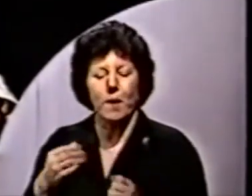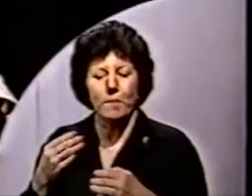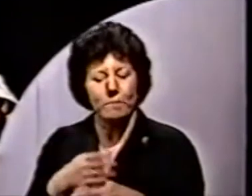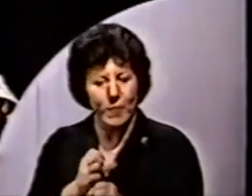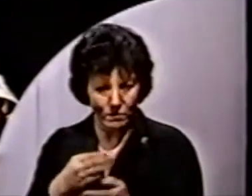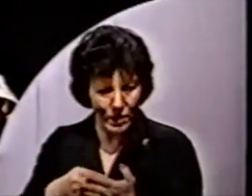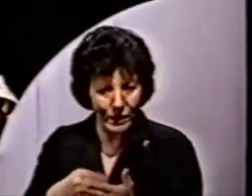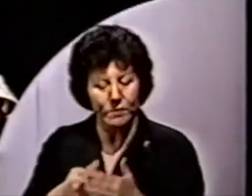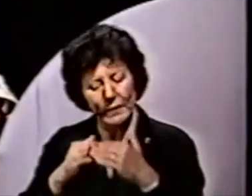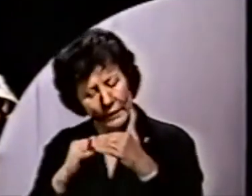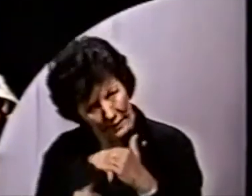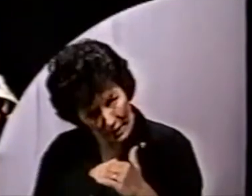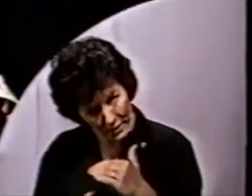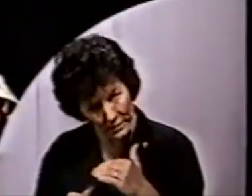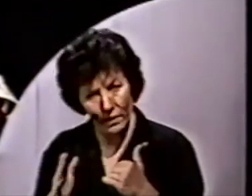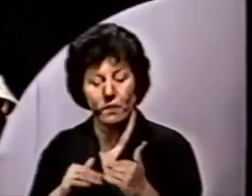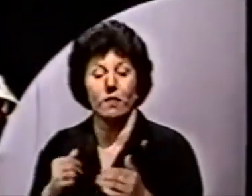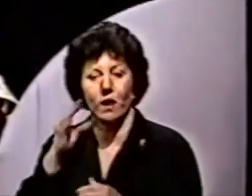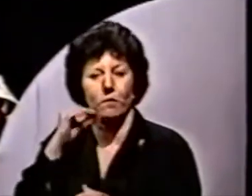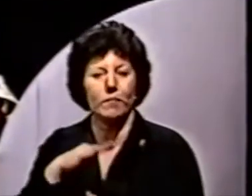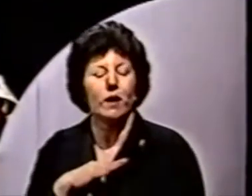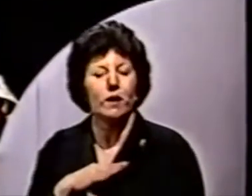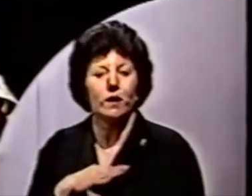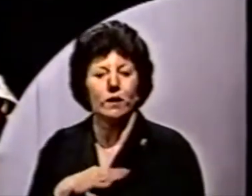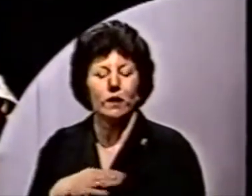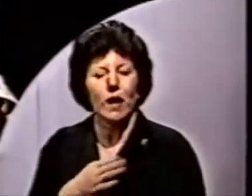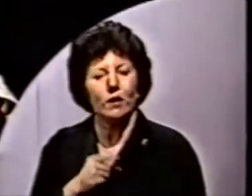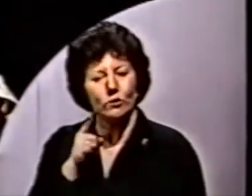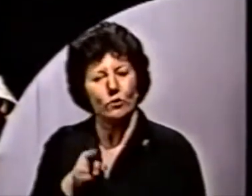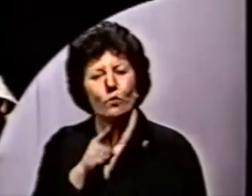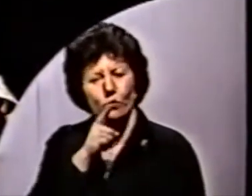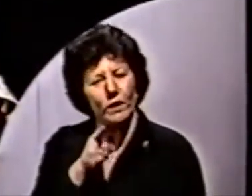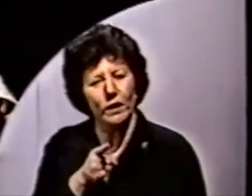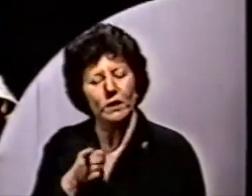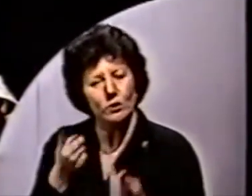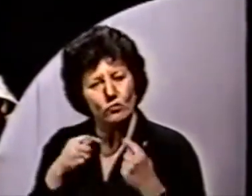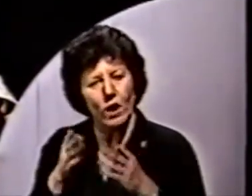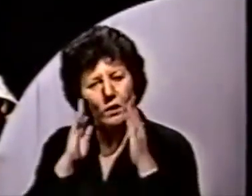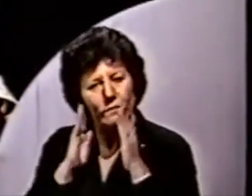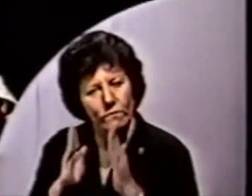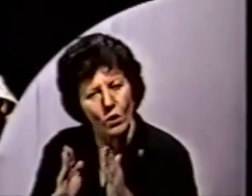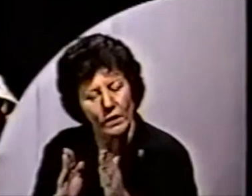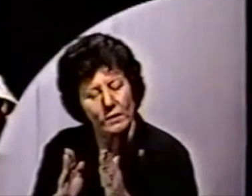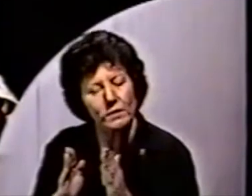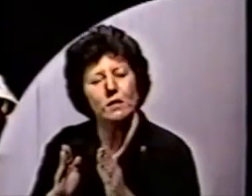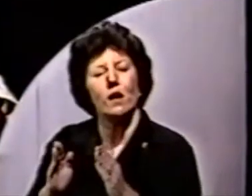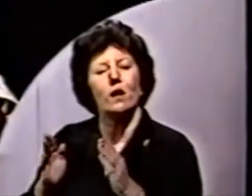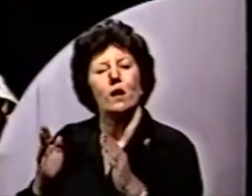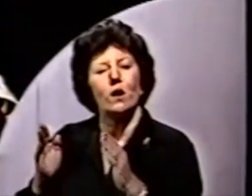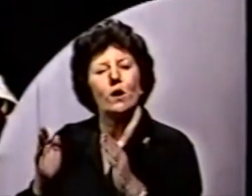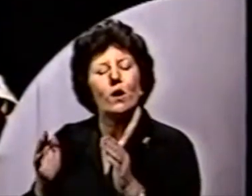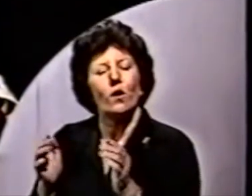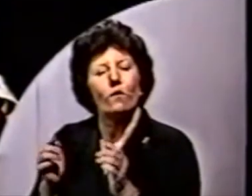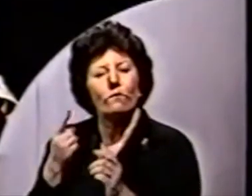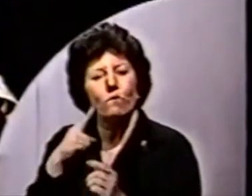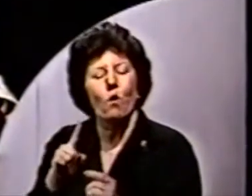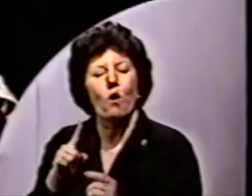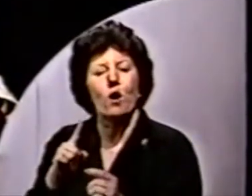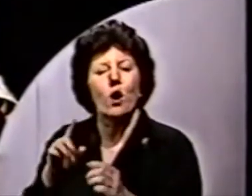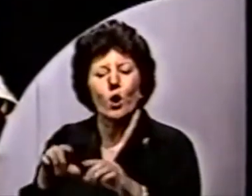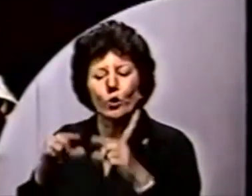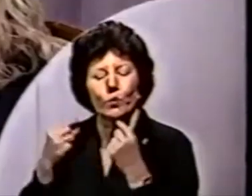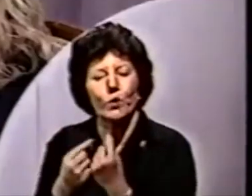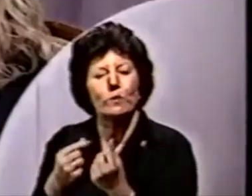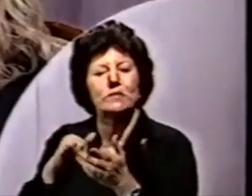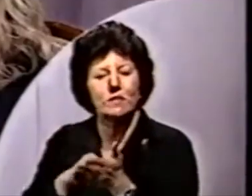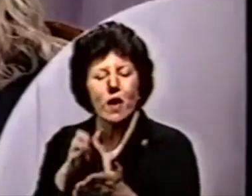issue. And you're really trying to focus on giving a care, more gender-sensitive care. Right. And